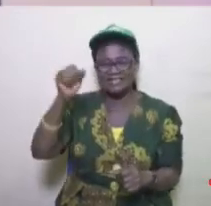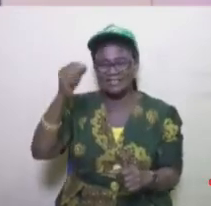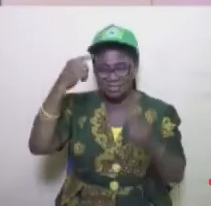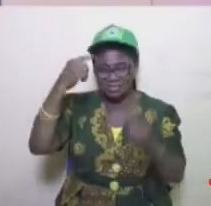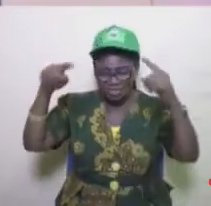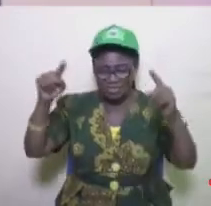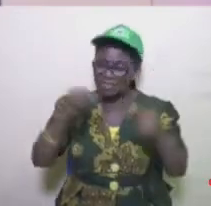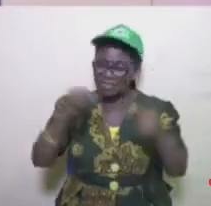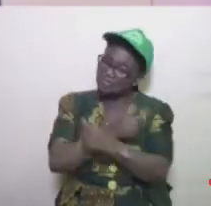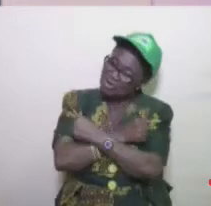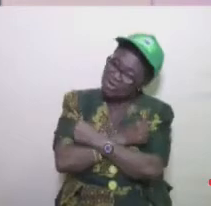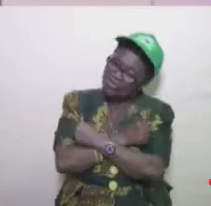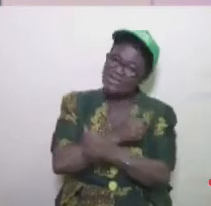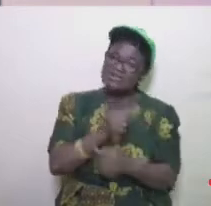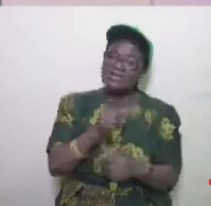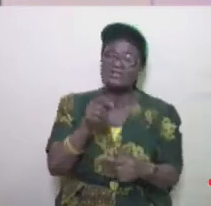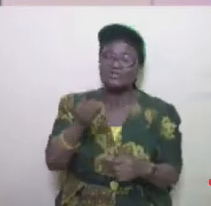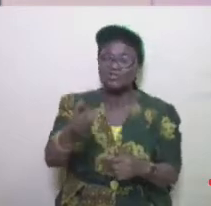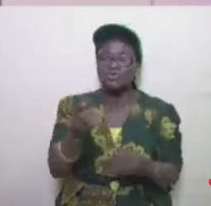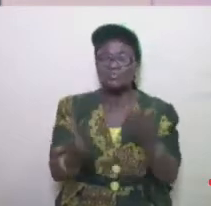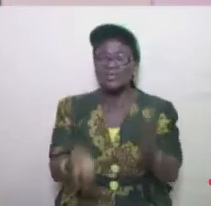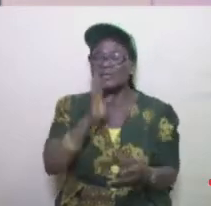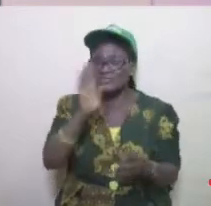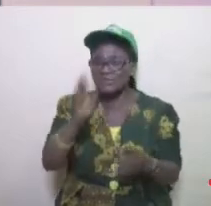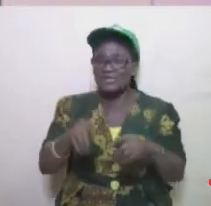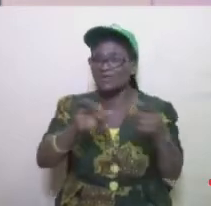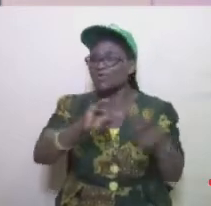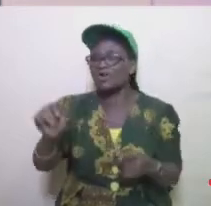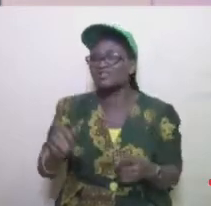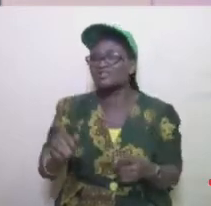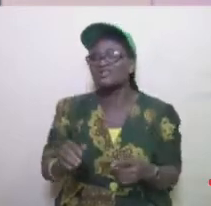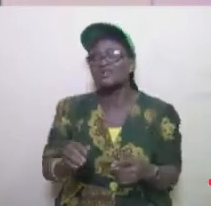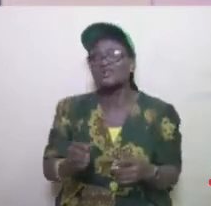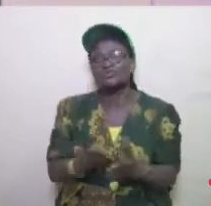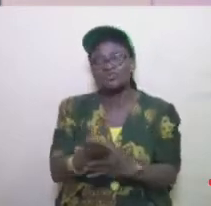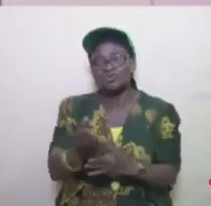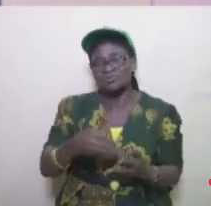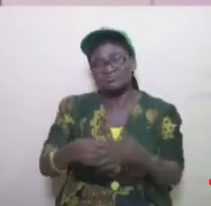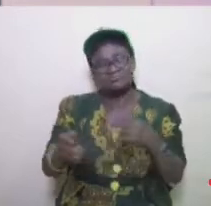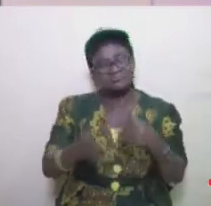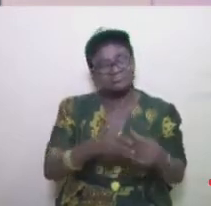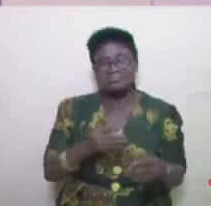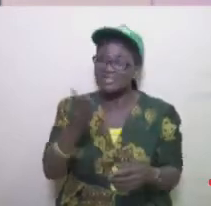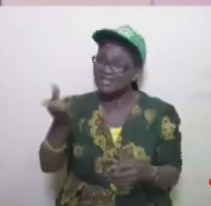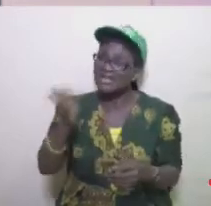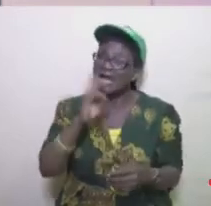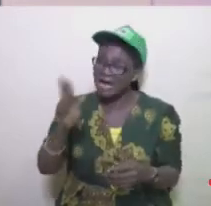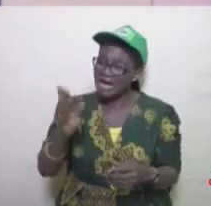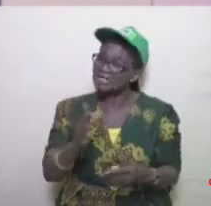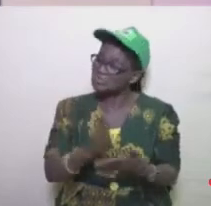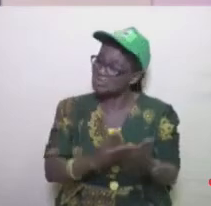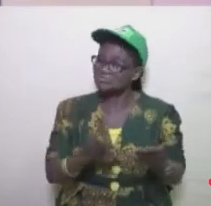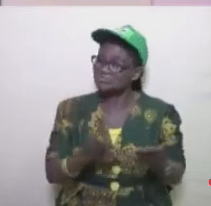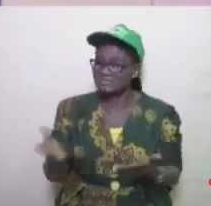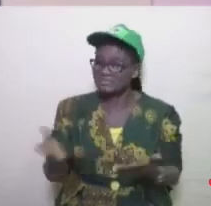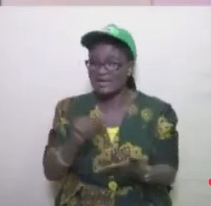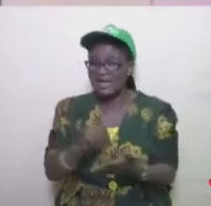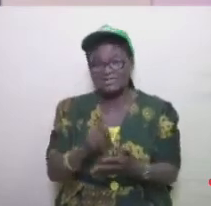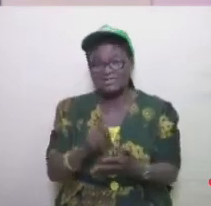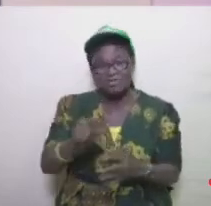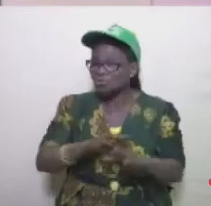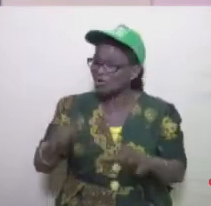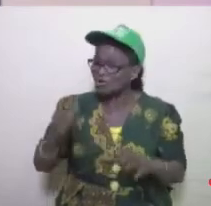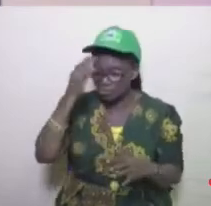Beloved, you may be going through issues. There are things you don't know anything about, you are suffering about.